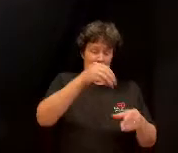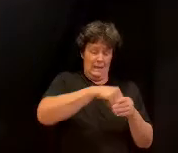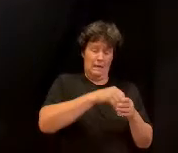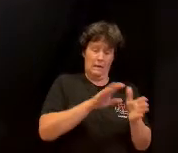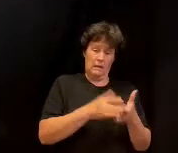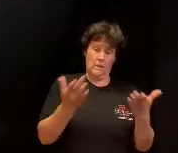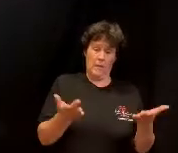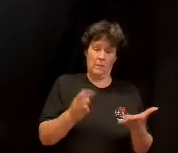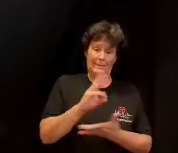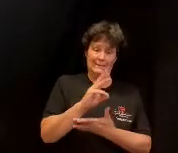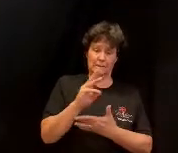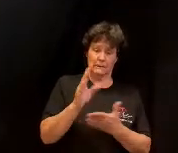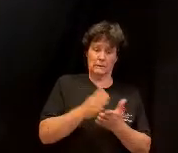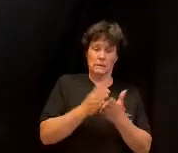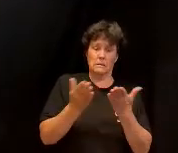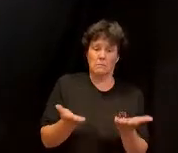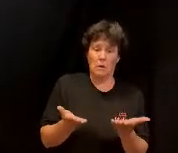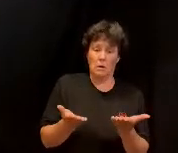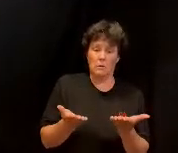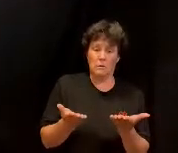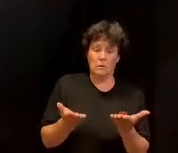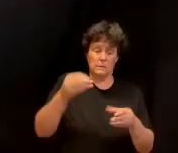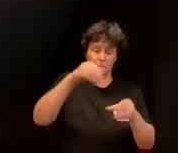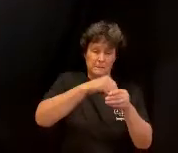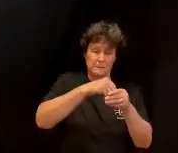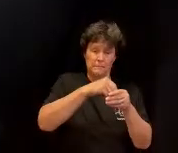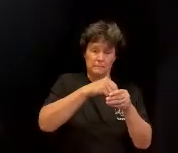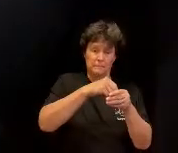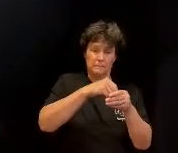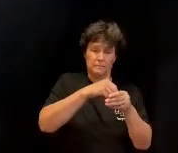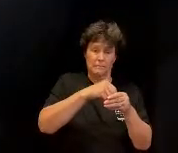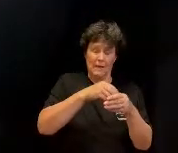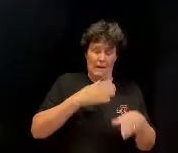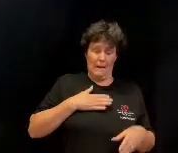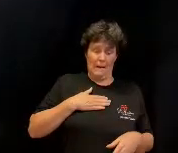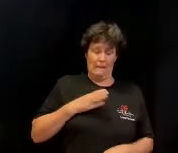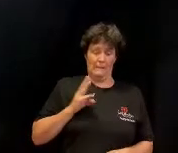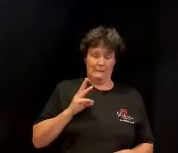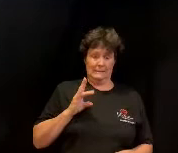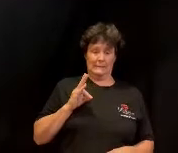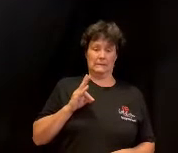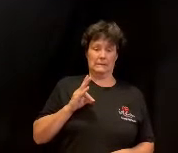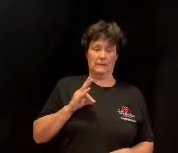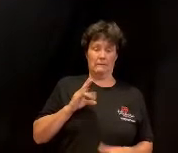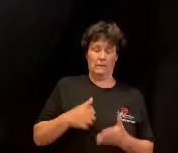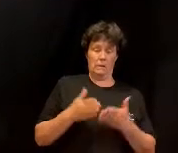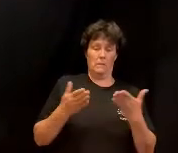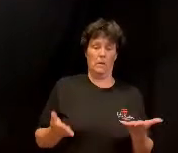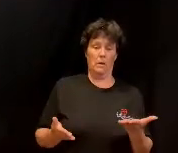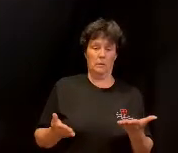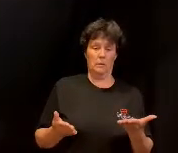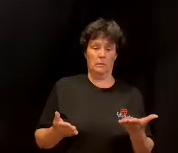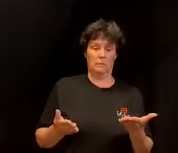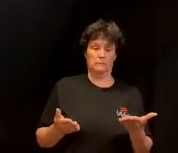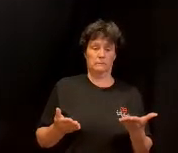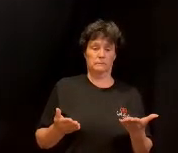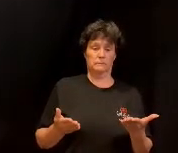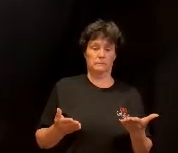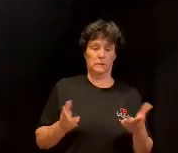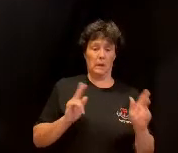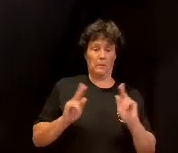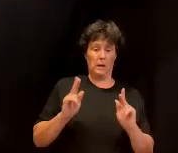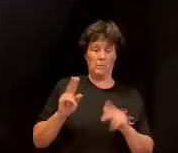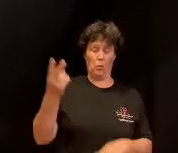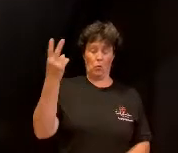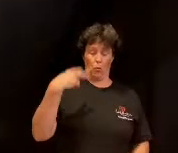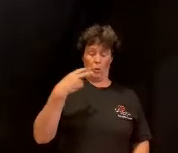the 67th. Because people will read you before they ever read Matthew, Mark, Luke, and John. And if we want to get